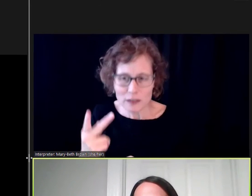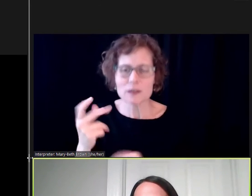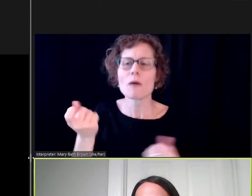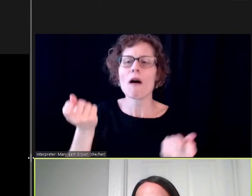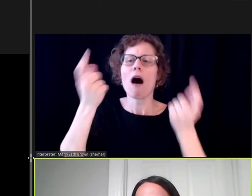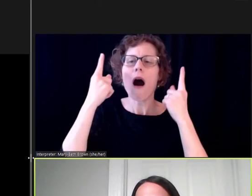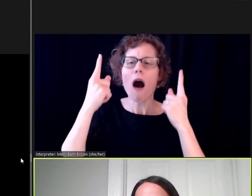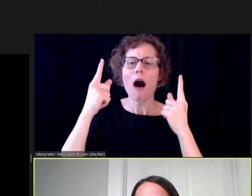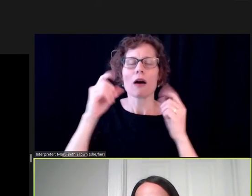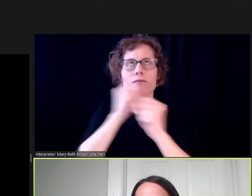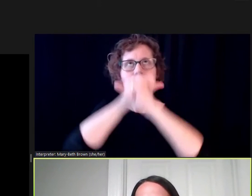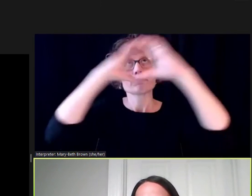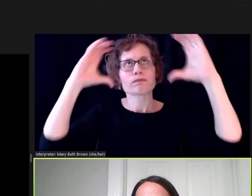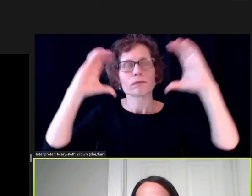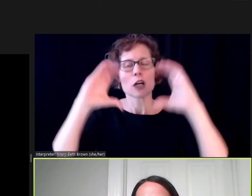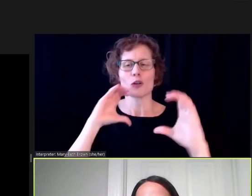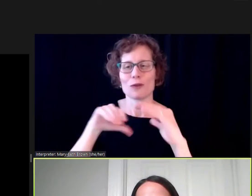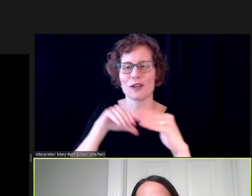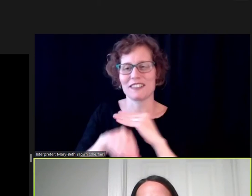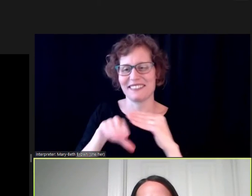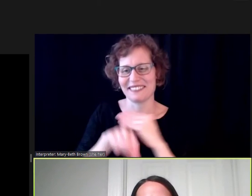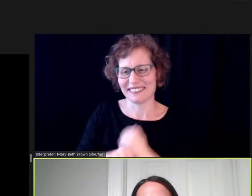communication access really is all about.